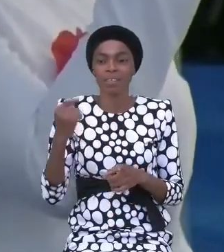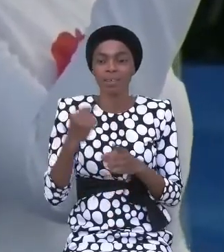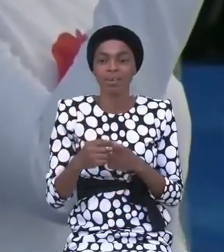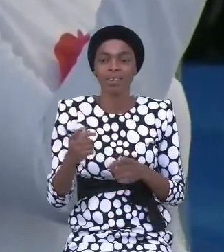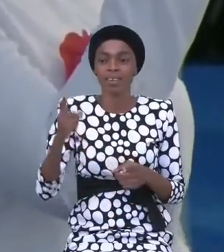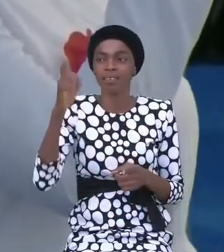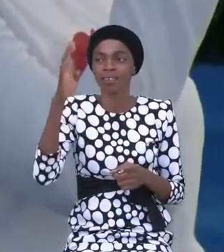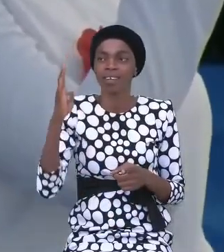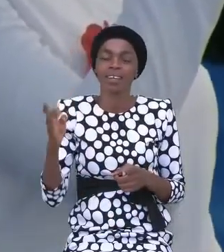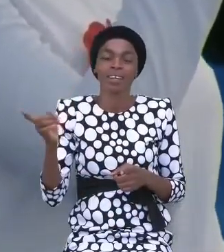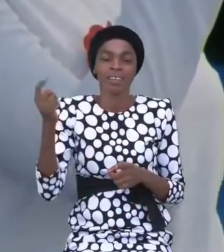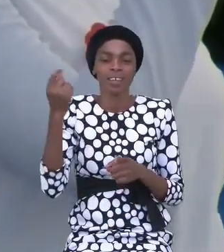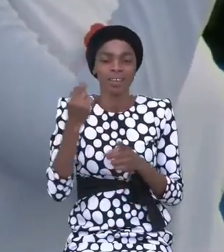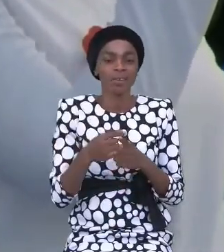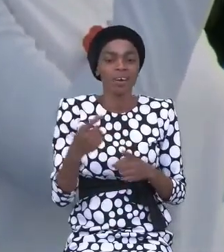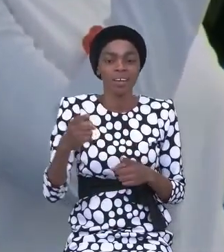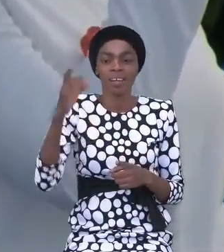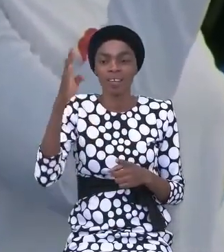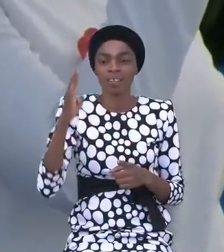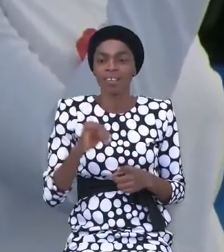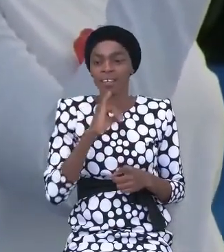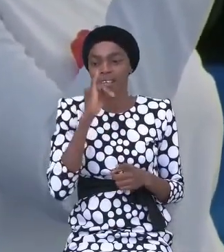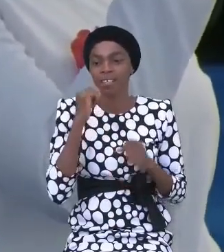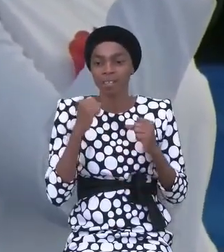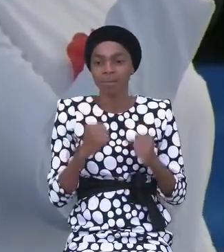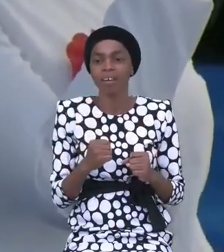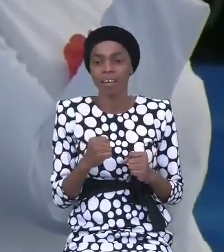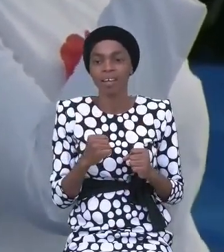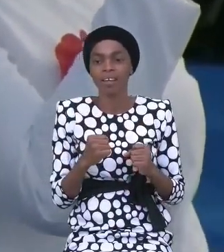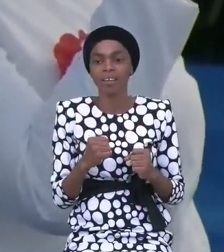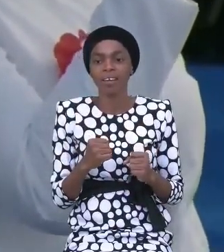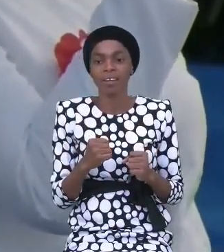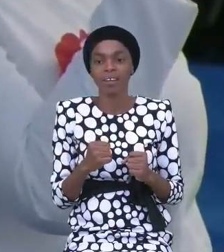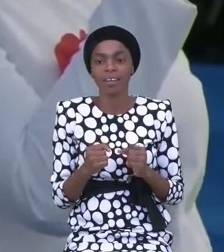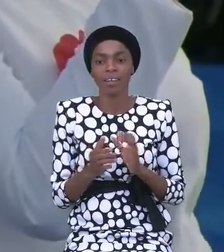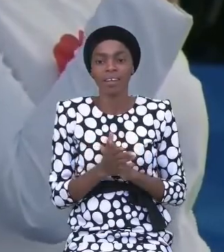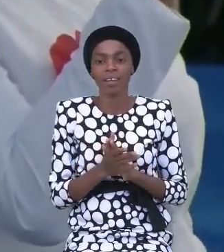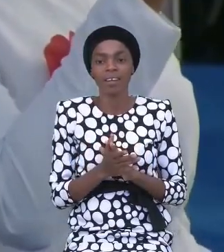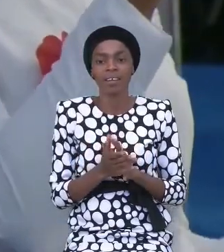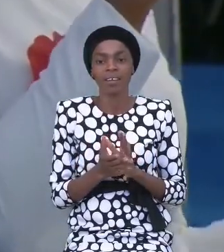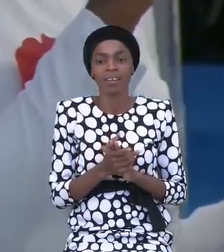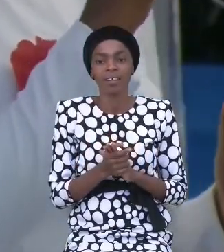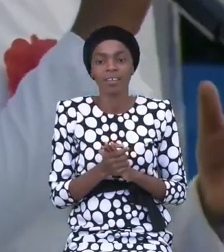the word of God. The word of God is power.